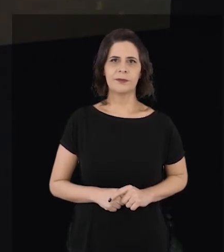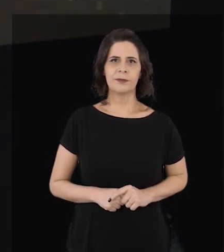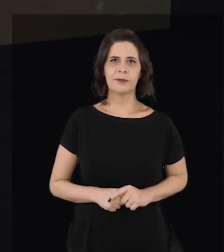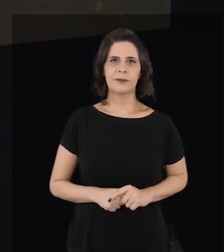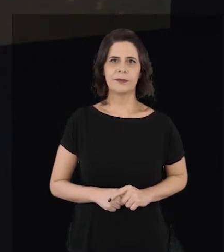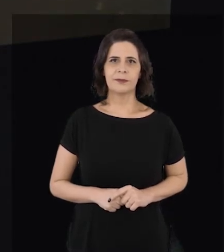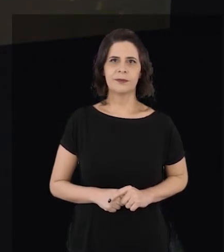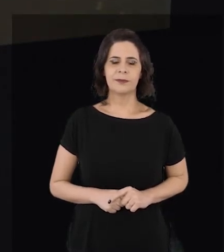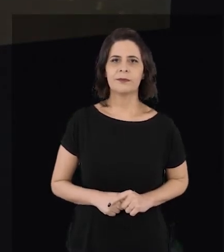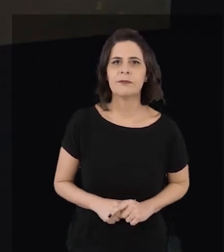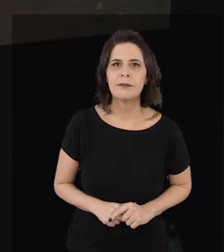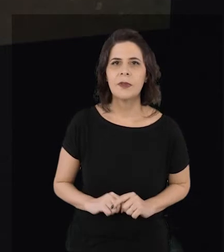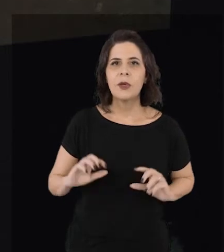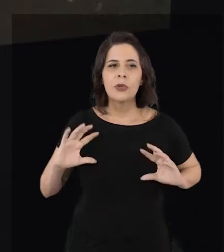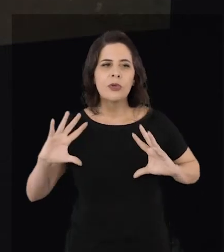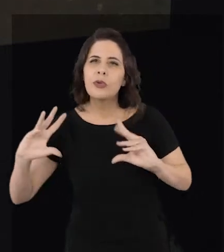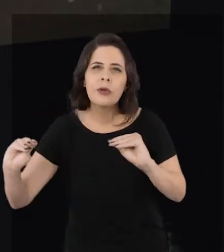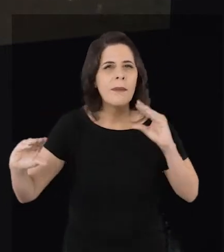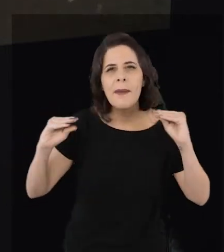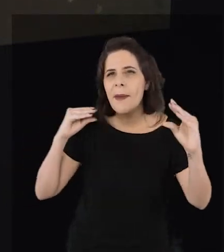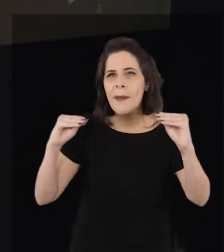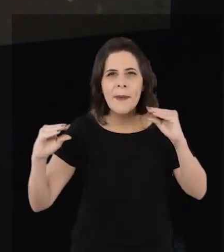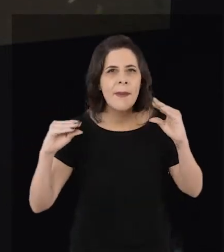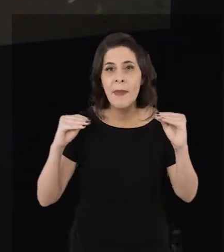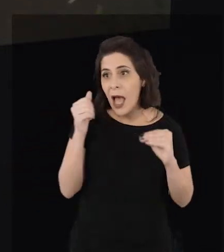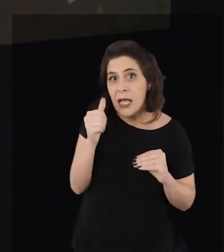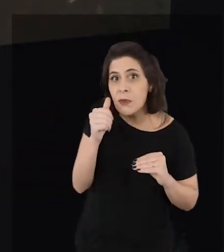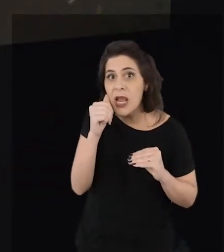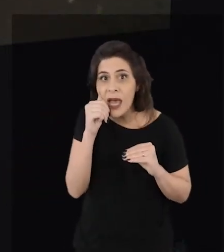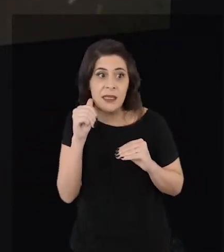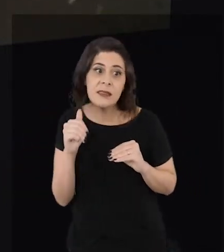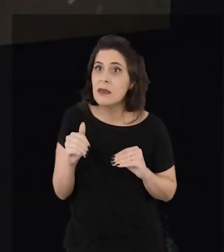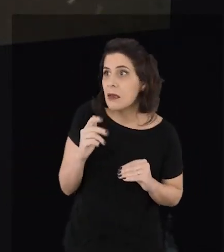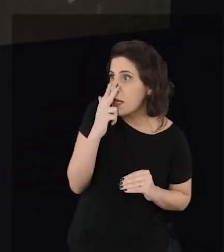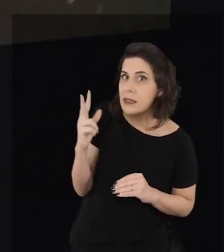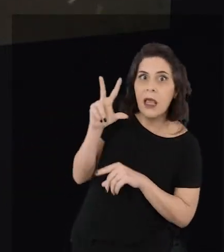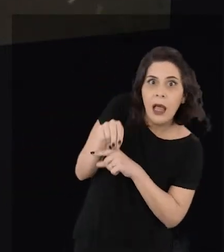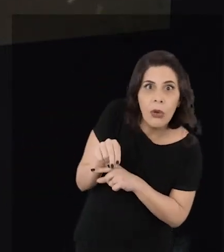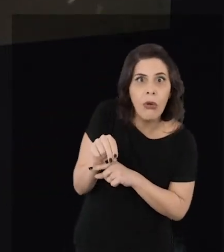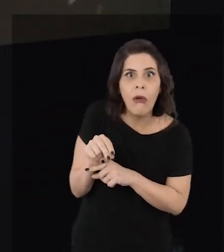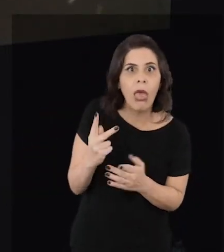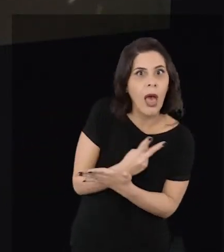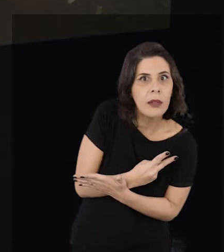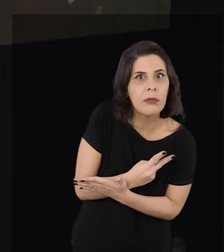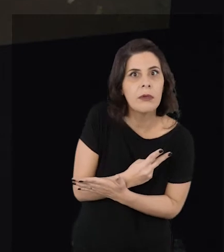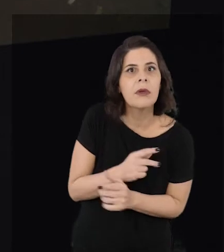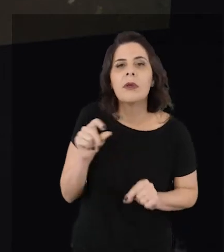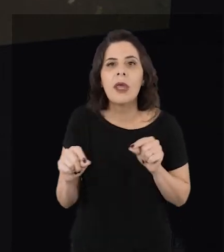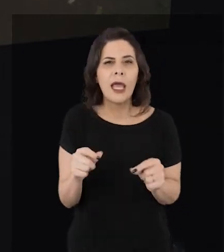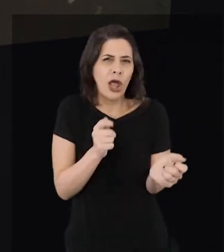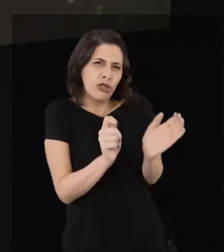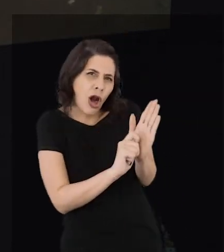Marta Éfori fez todos os cálculos. As engenheiras se enganaram. Se drogam. Bebem